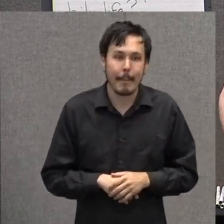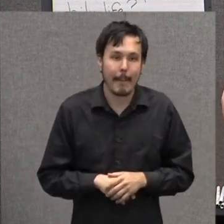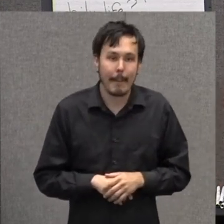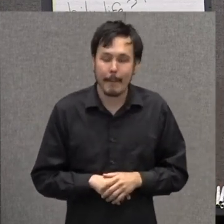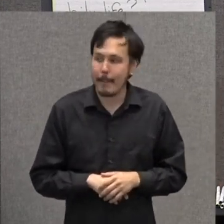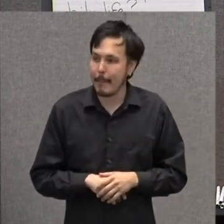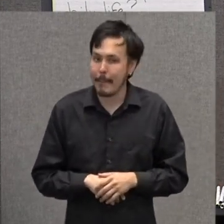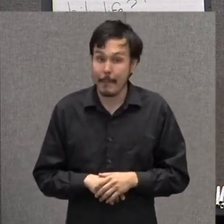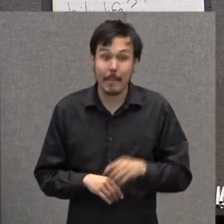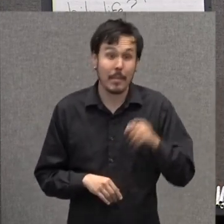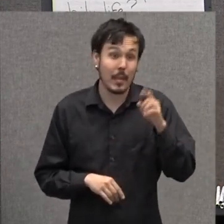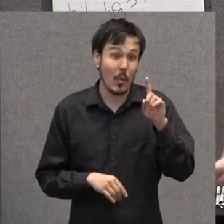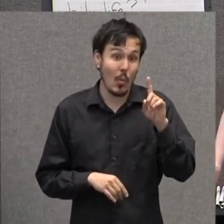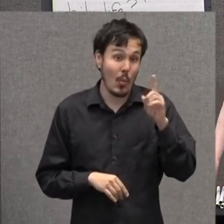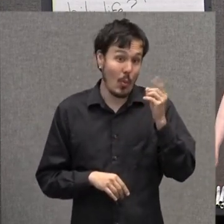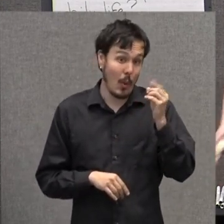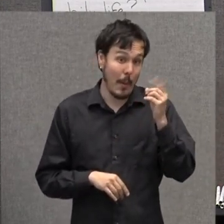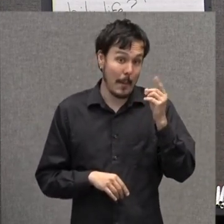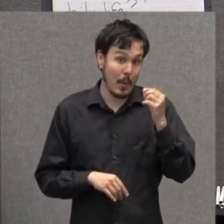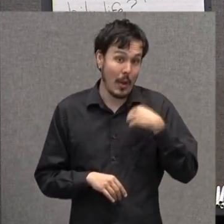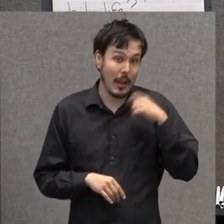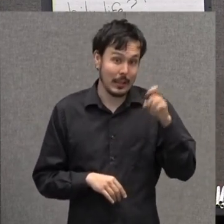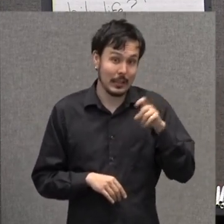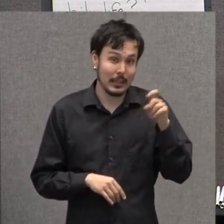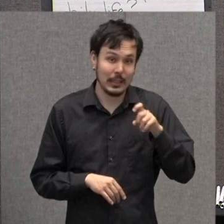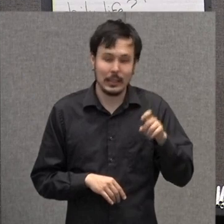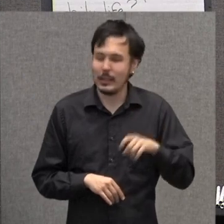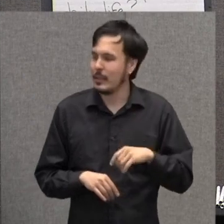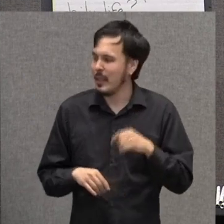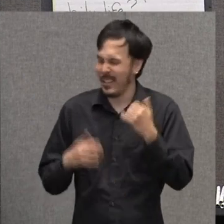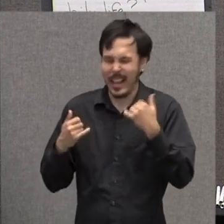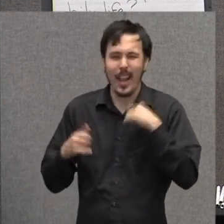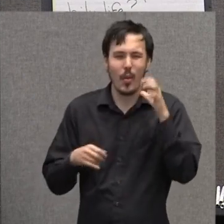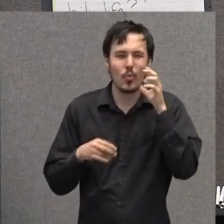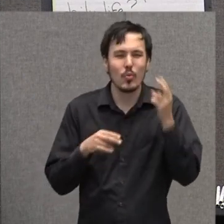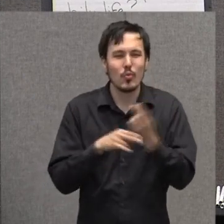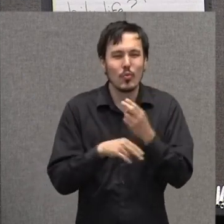1, 2, 3, 4, 5. One more for me. I think I'll use masking tape with this too.